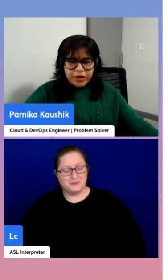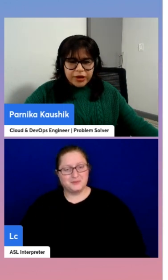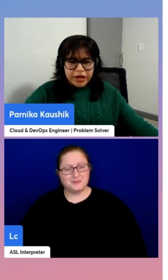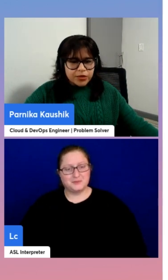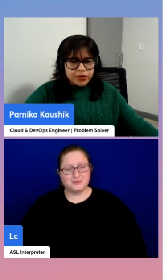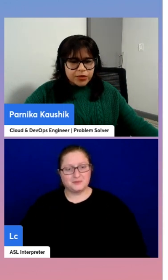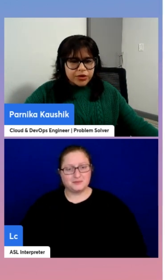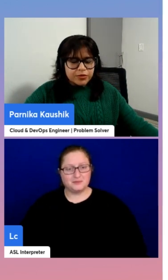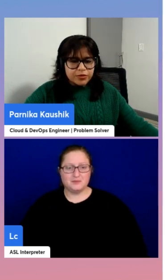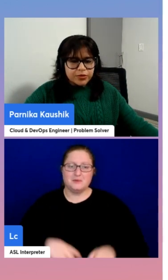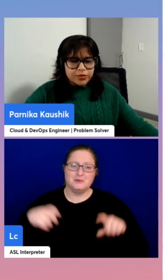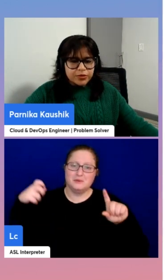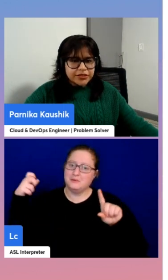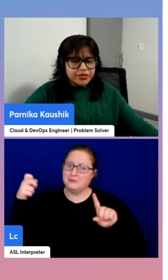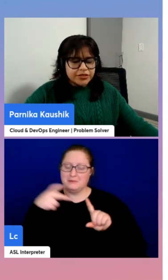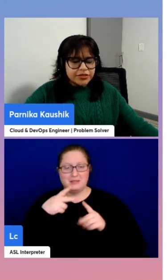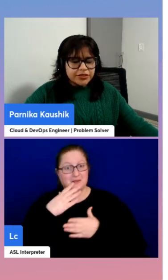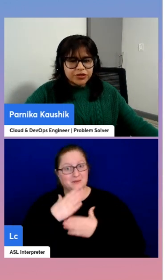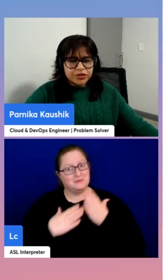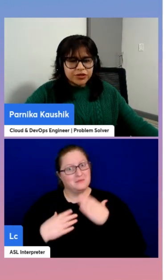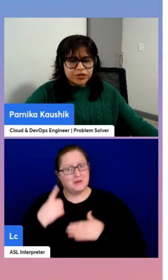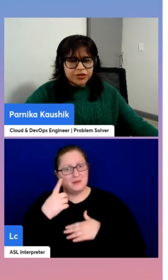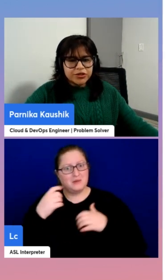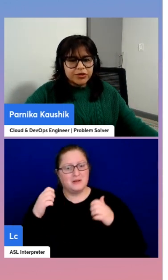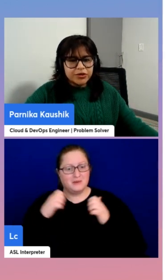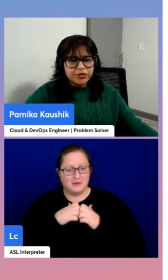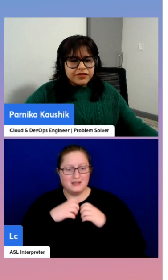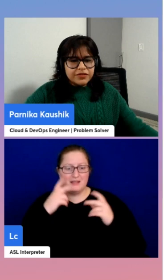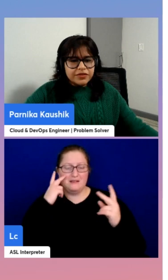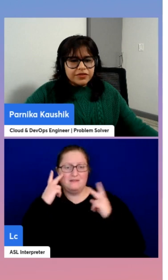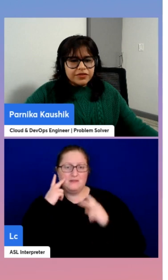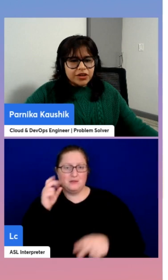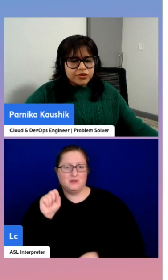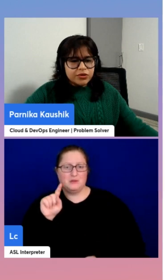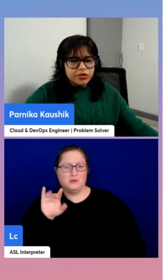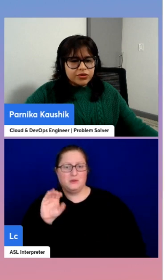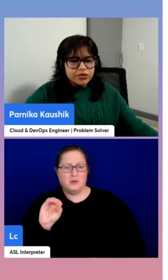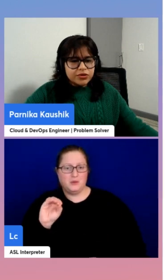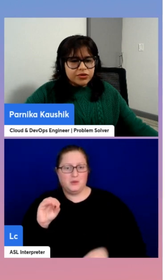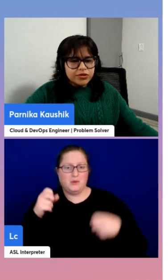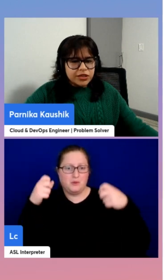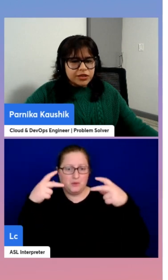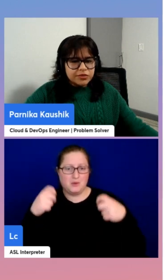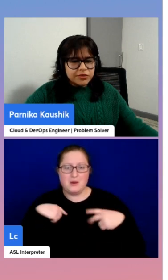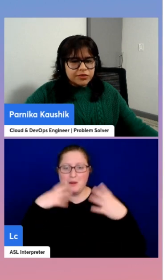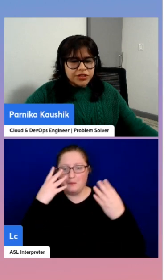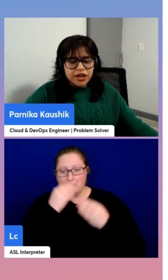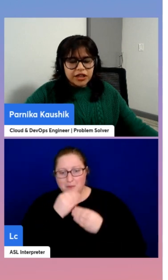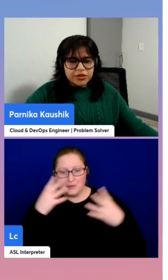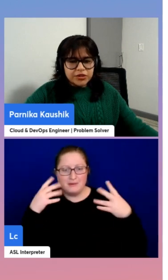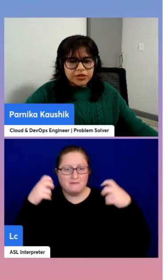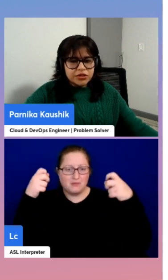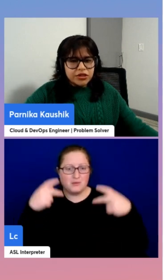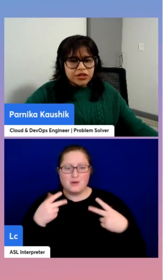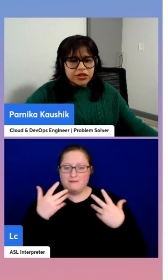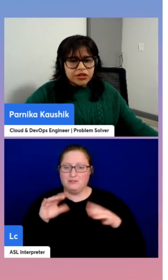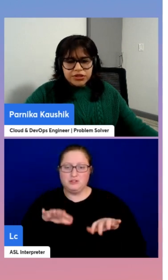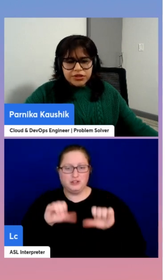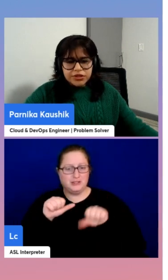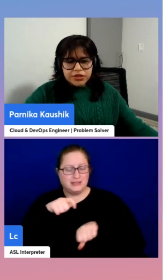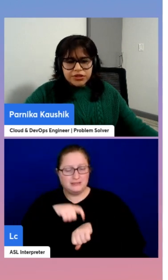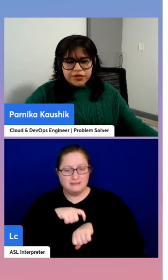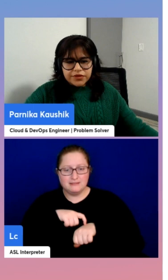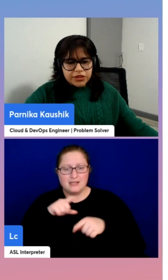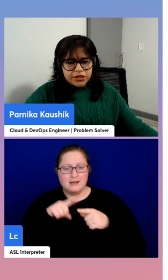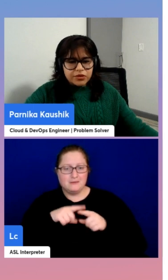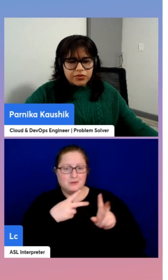Again, we're back to square one with the Visual Studio Code. You've got our beautiful code you've developed. You've taken out the time to, retrieve